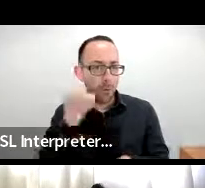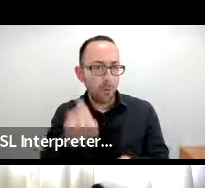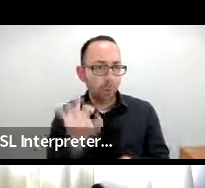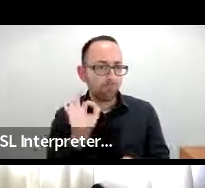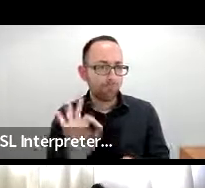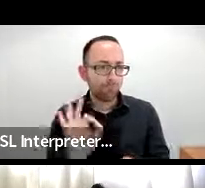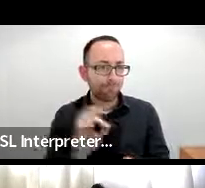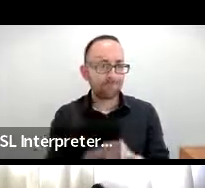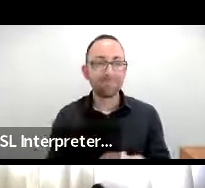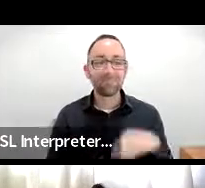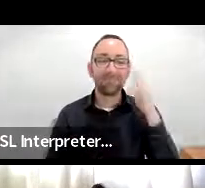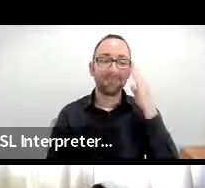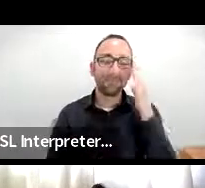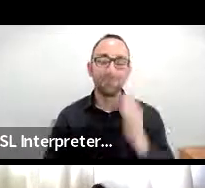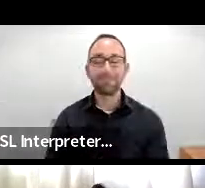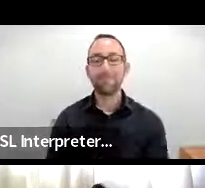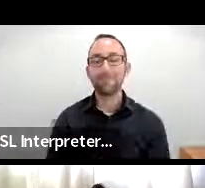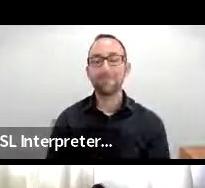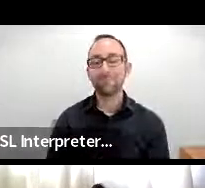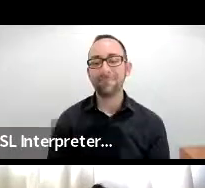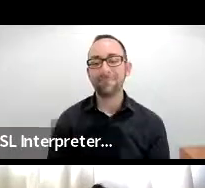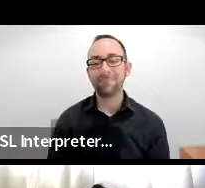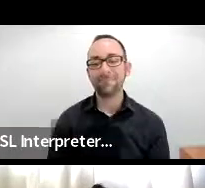Thank you.